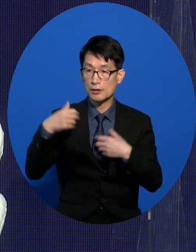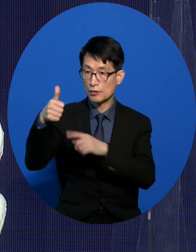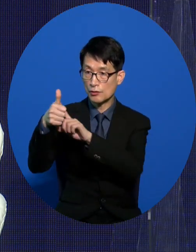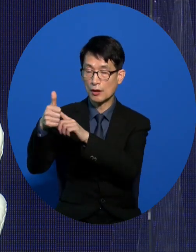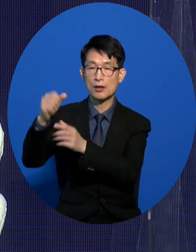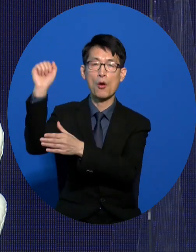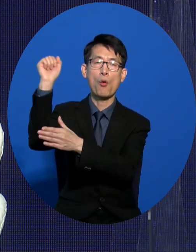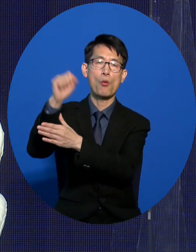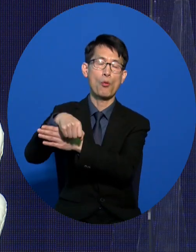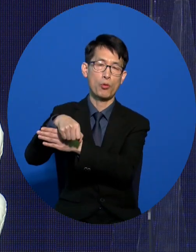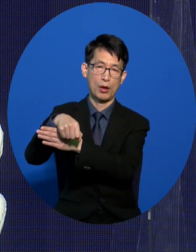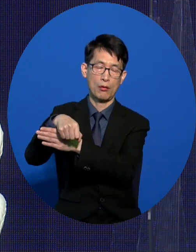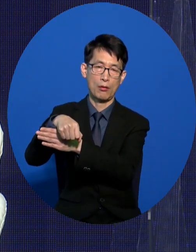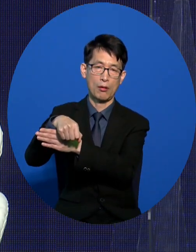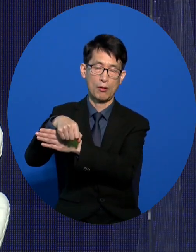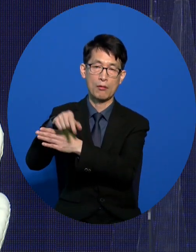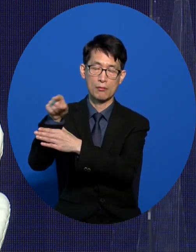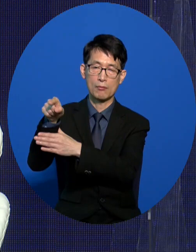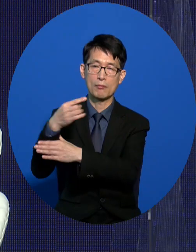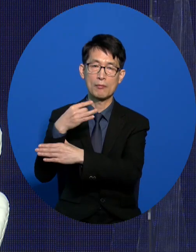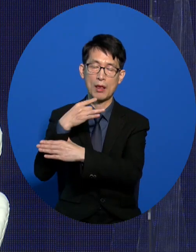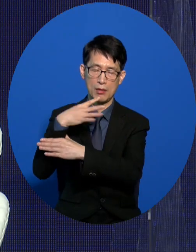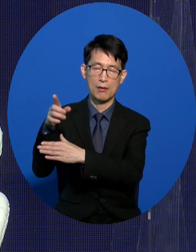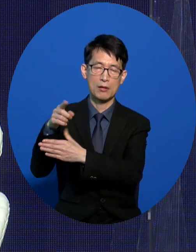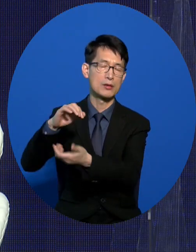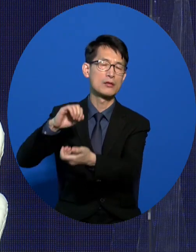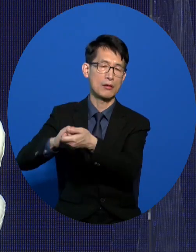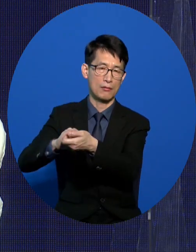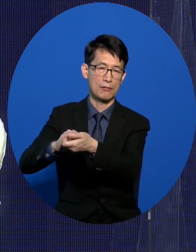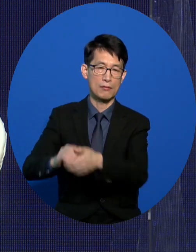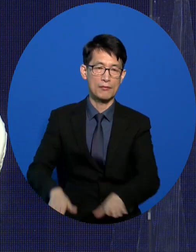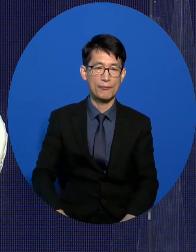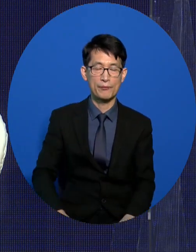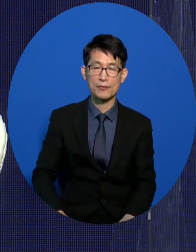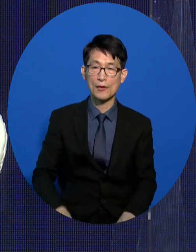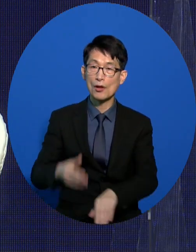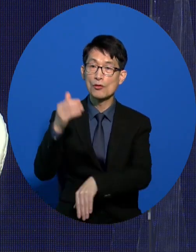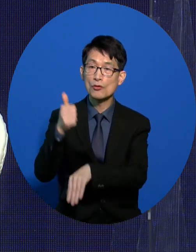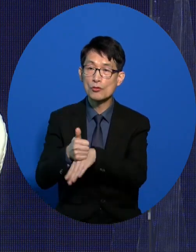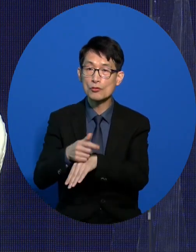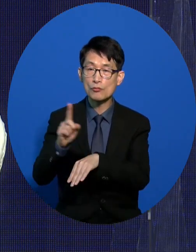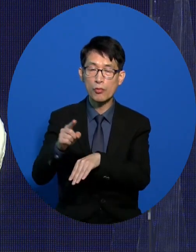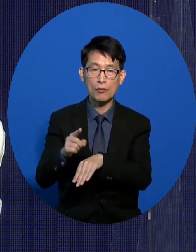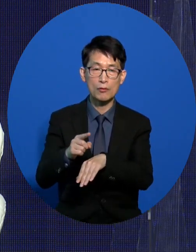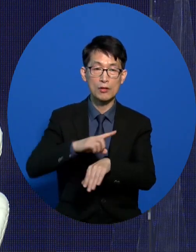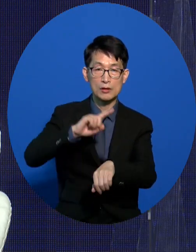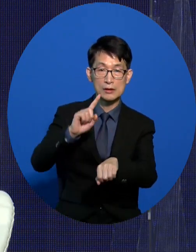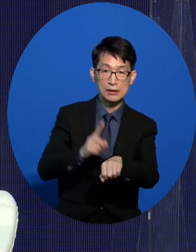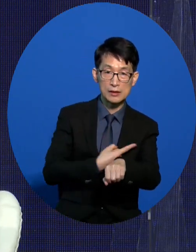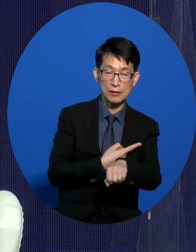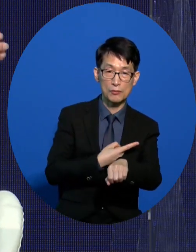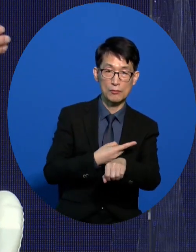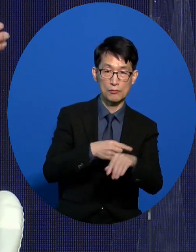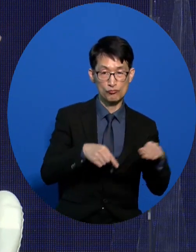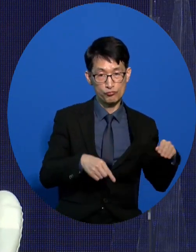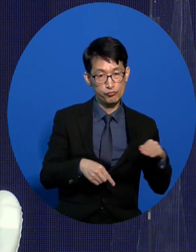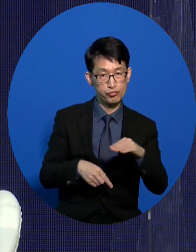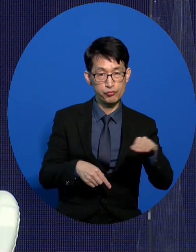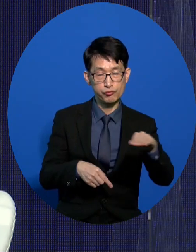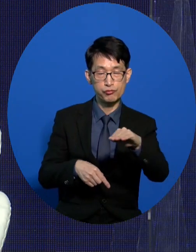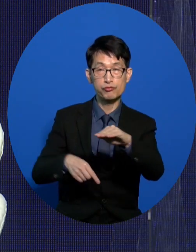off in earnest. Another aspect to consider is the limitations to the accessible transportation for